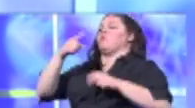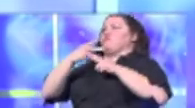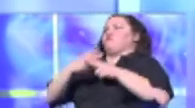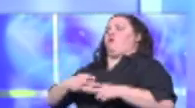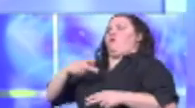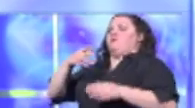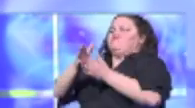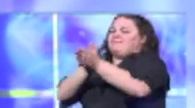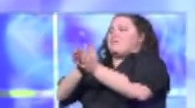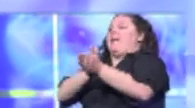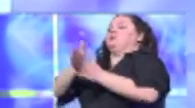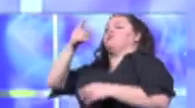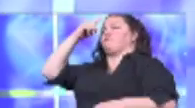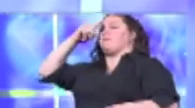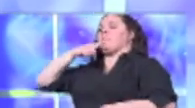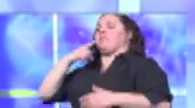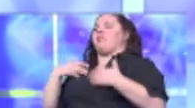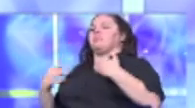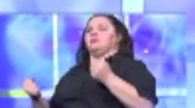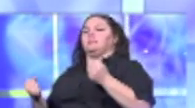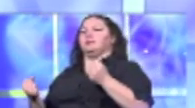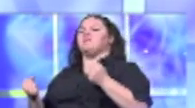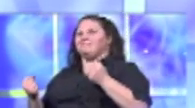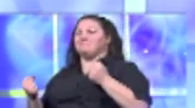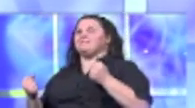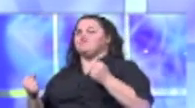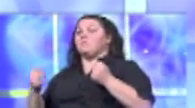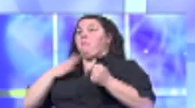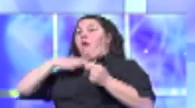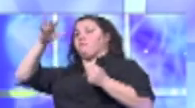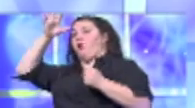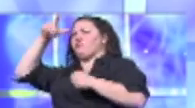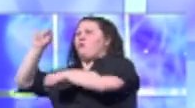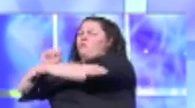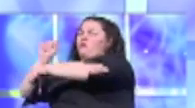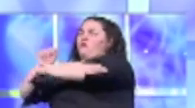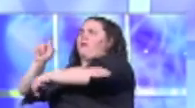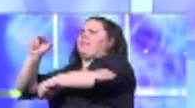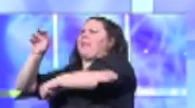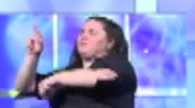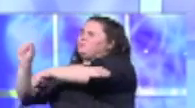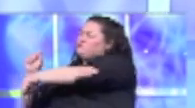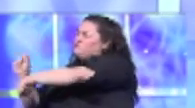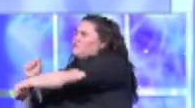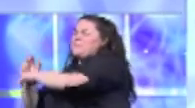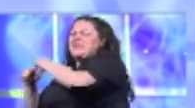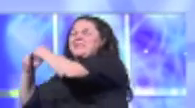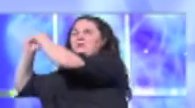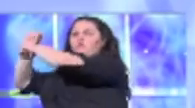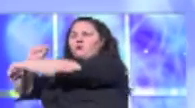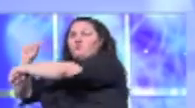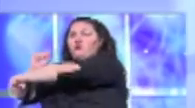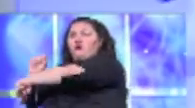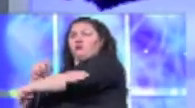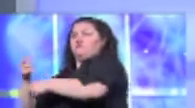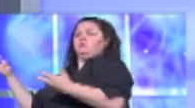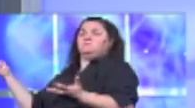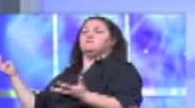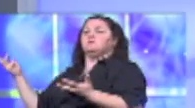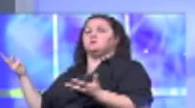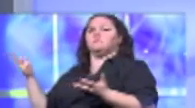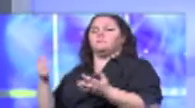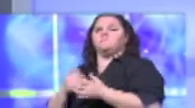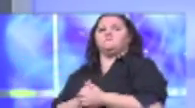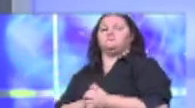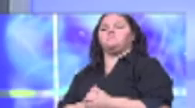for public health. That's where it began. My father was a laborer. I'm a proud member of the occupational health section that's